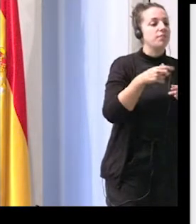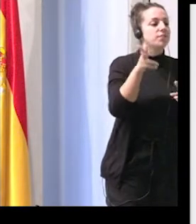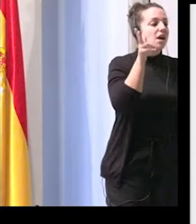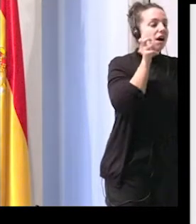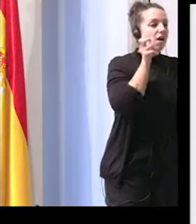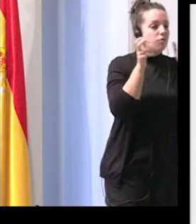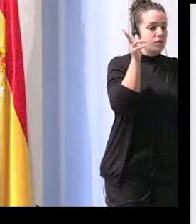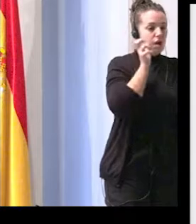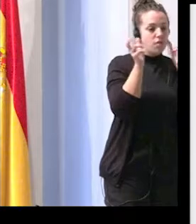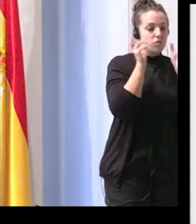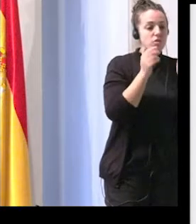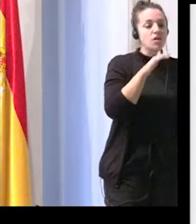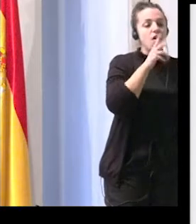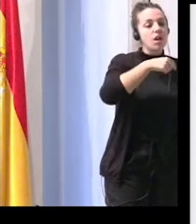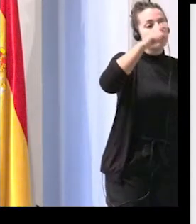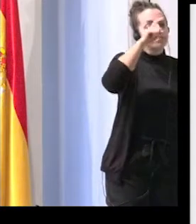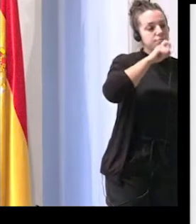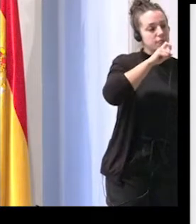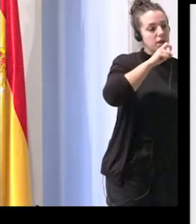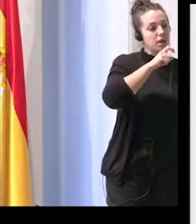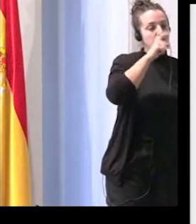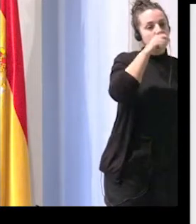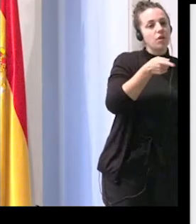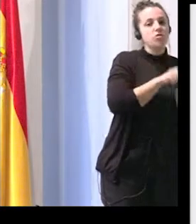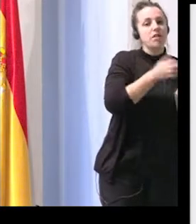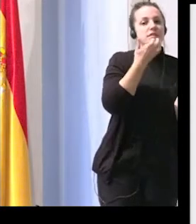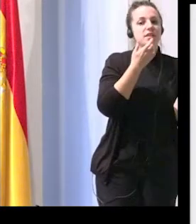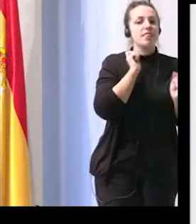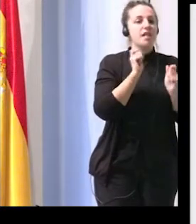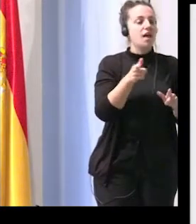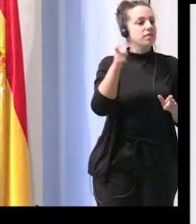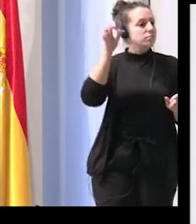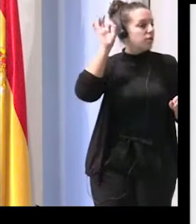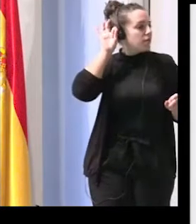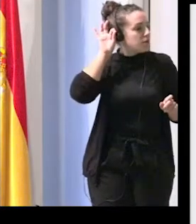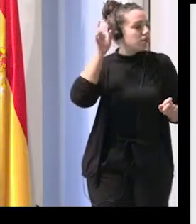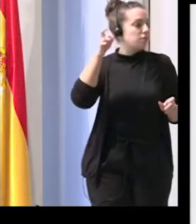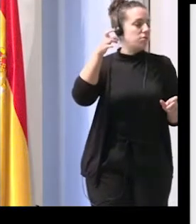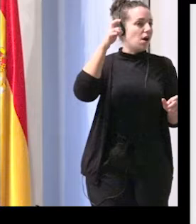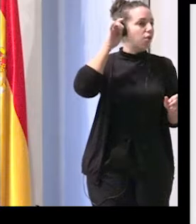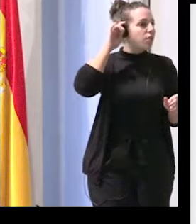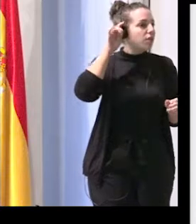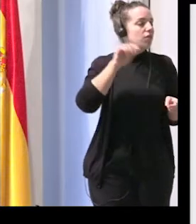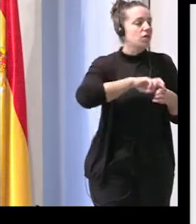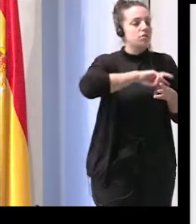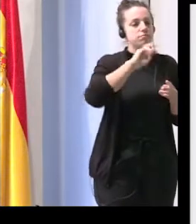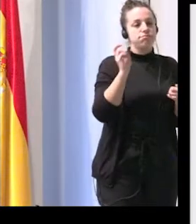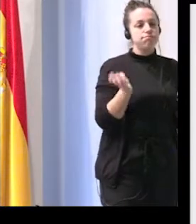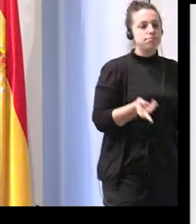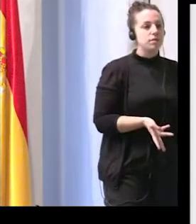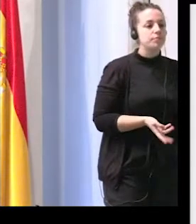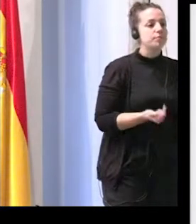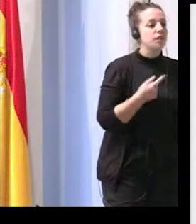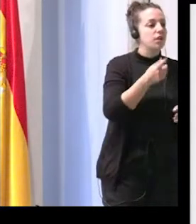we give hearing devices, hearing aids or cochlear implants, we are not treating the